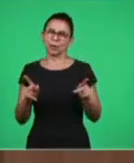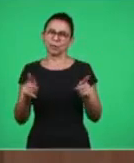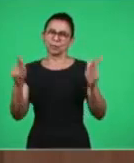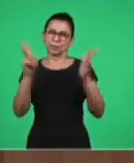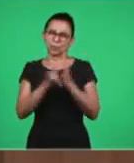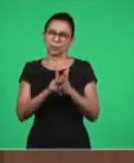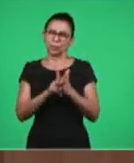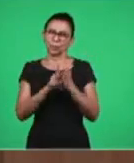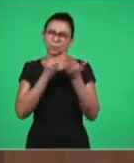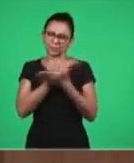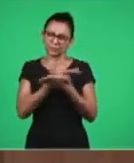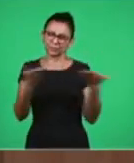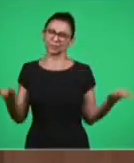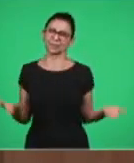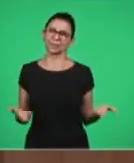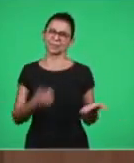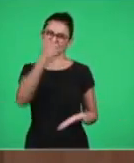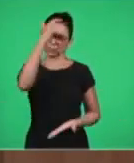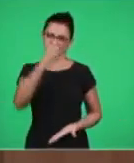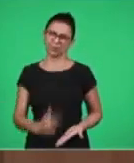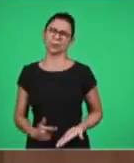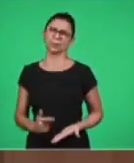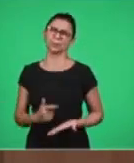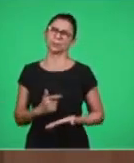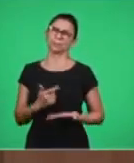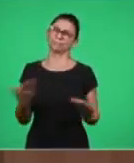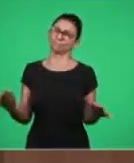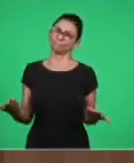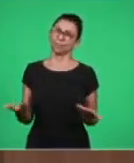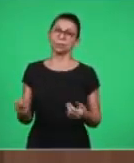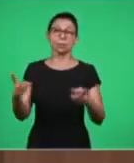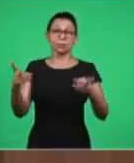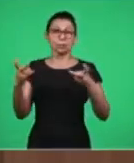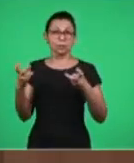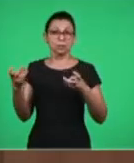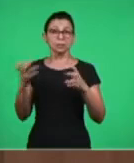your eyes. The prophecy was hidden.